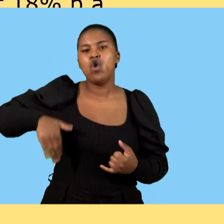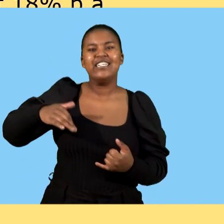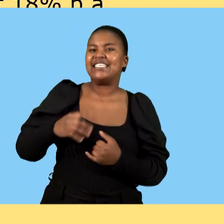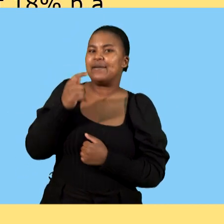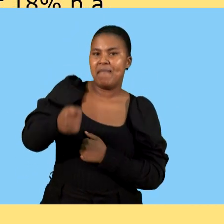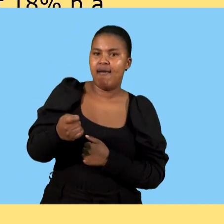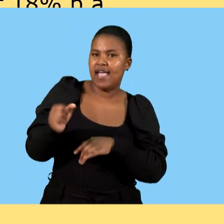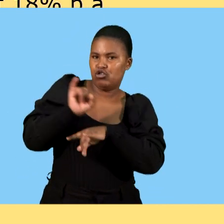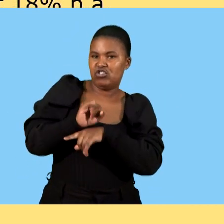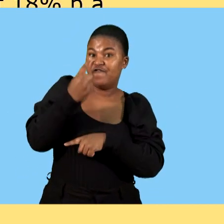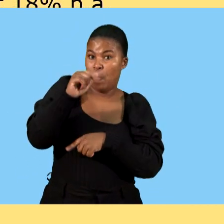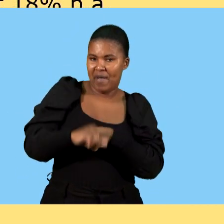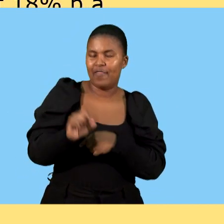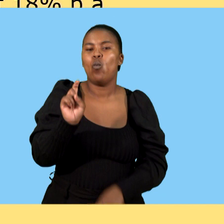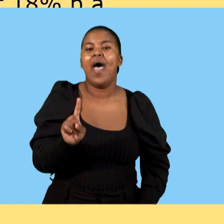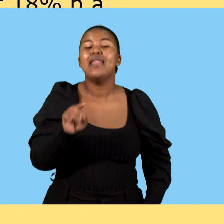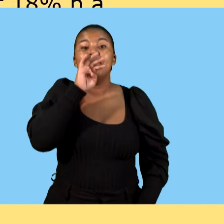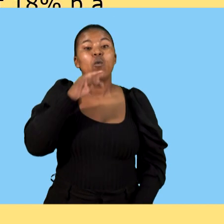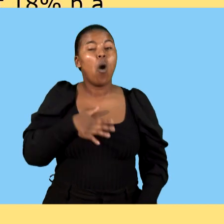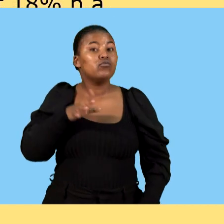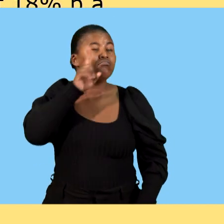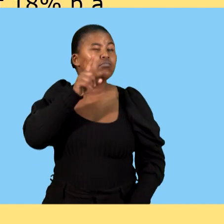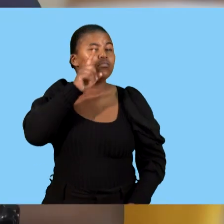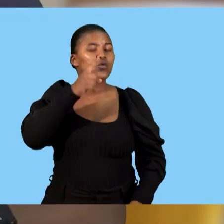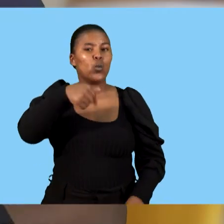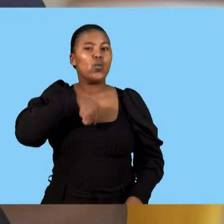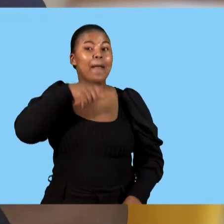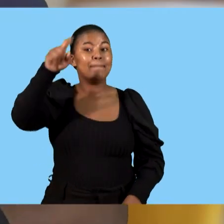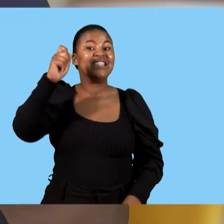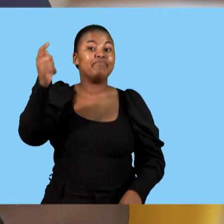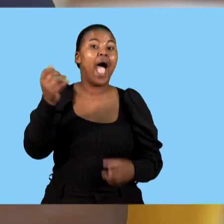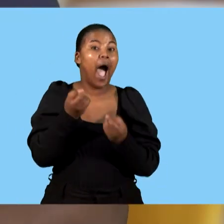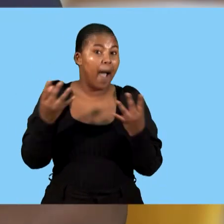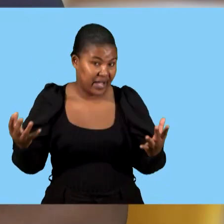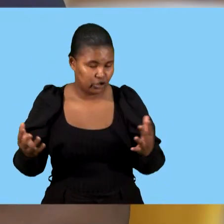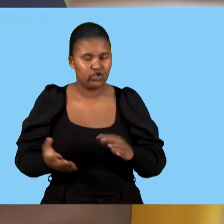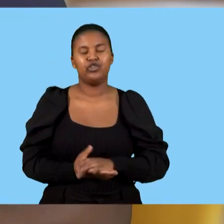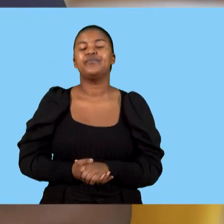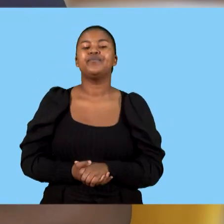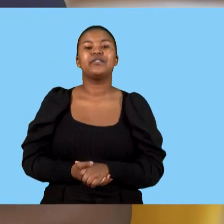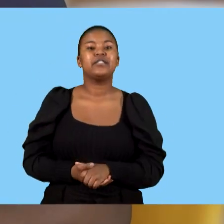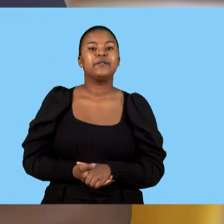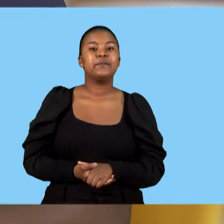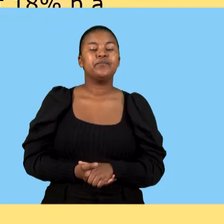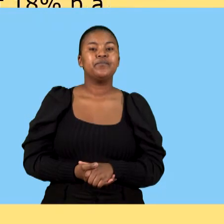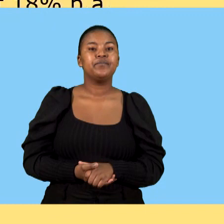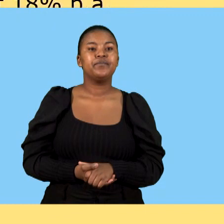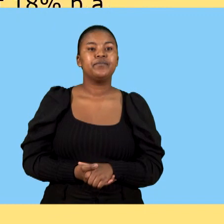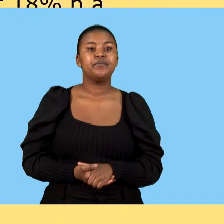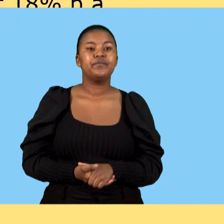paid. I want us to see how much we should have paid. Therefore, I'm going to take the